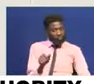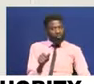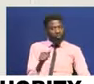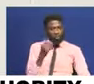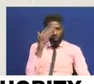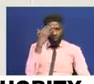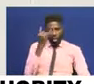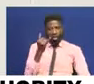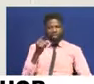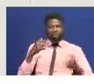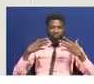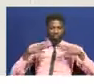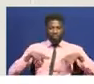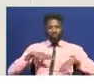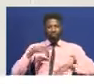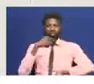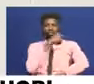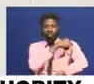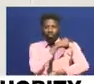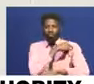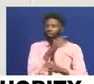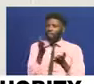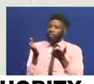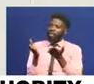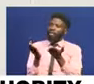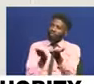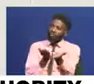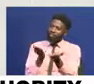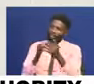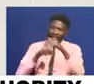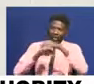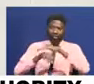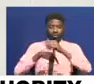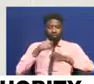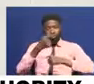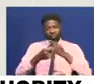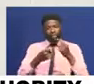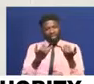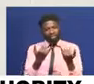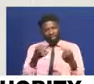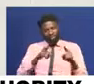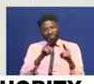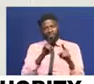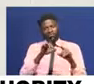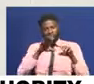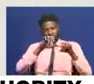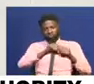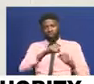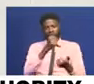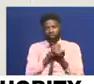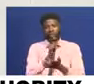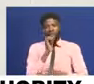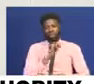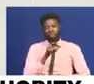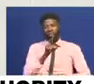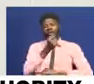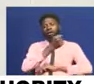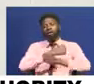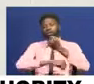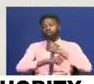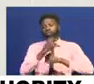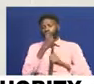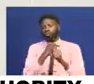hospital. Yes. What safeguard measures have you put in place, for the time that you have been in office to ensure that cases